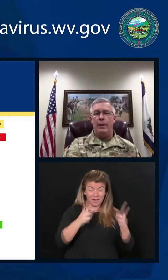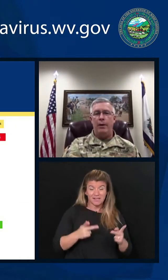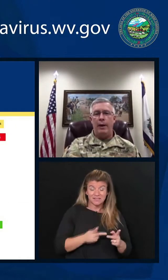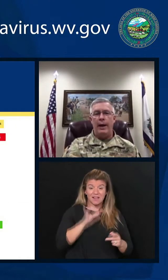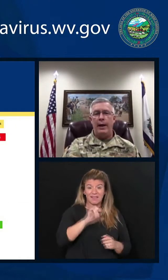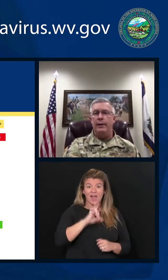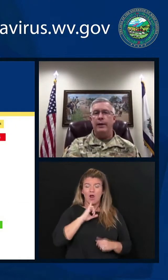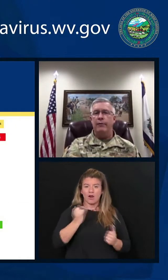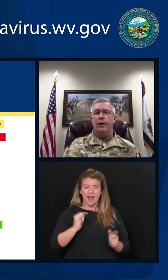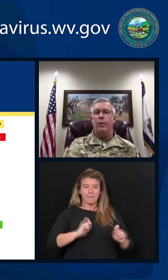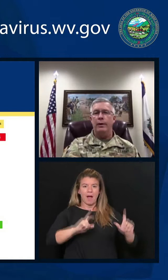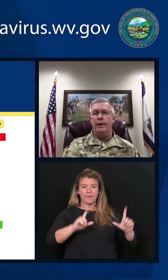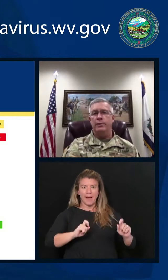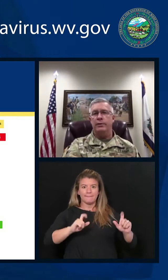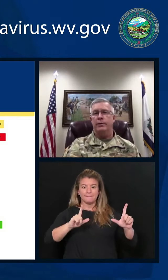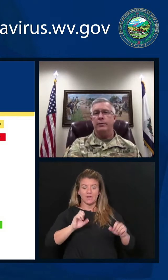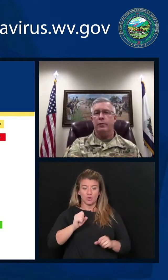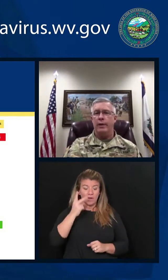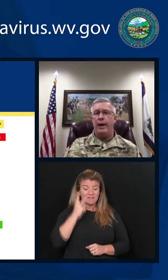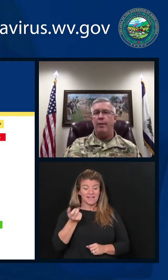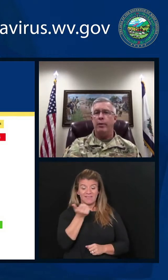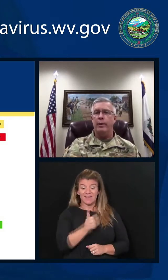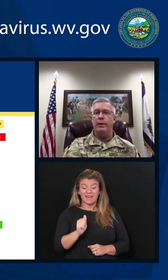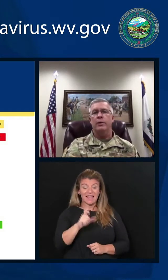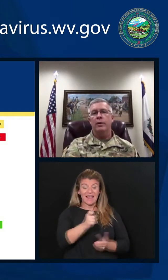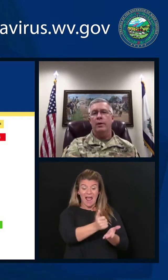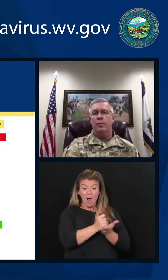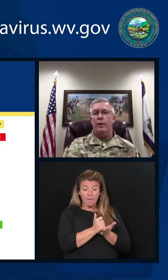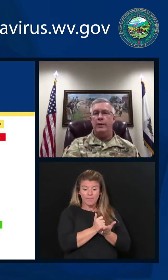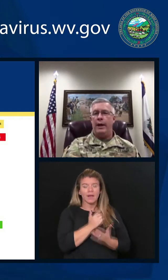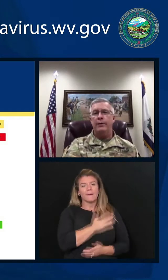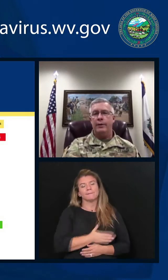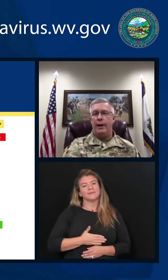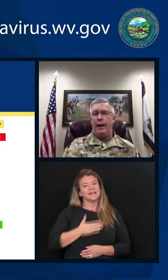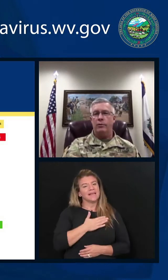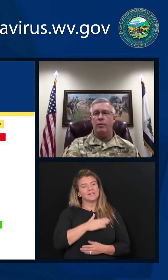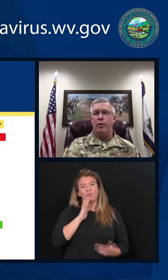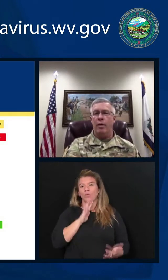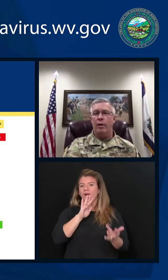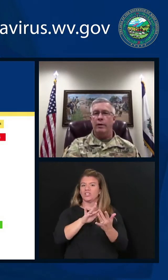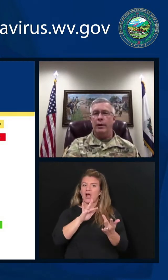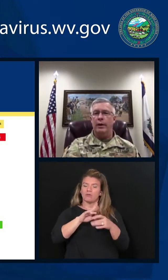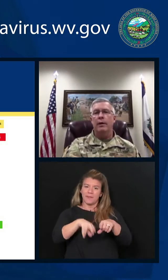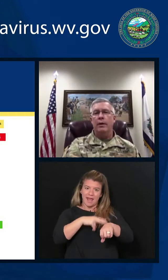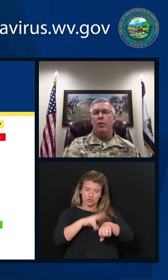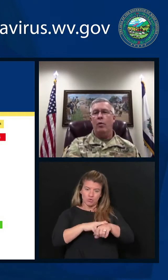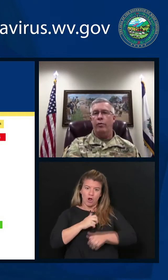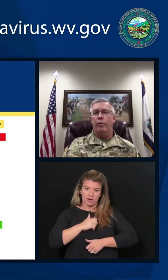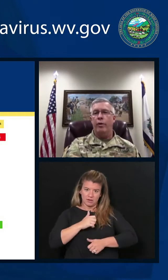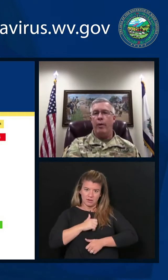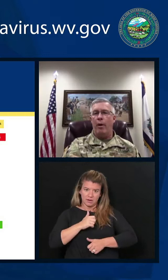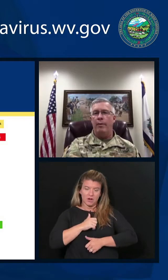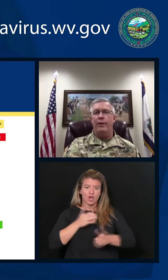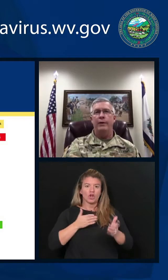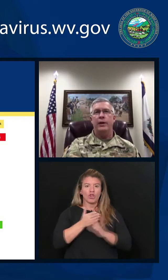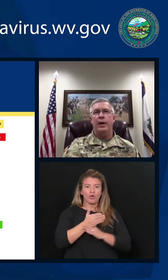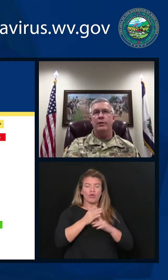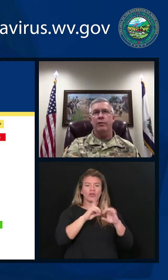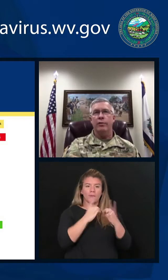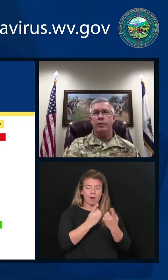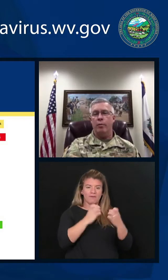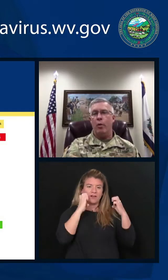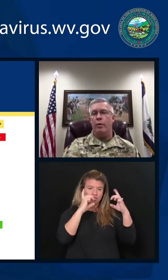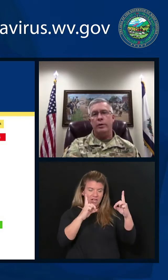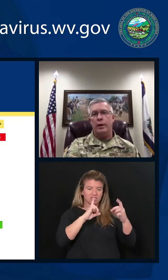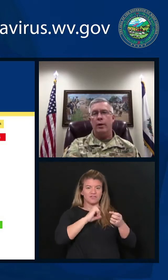coming online. If anyone needs assistance with that, please reach out to the National Guard or through the Department of Education